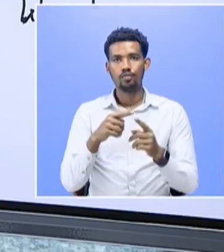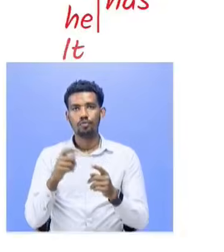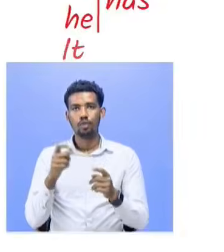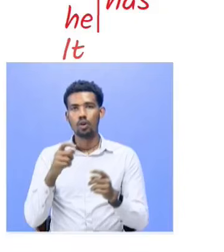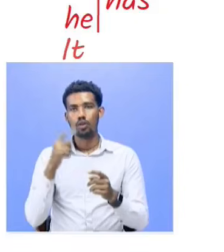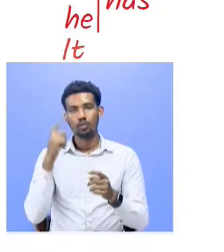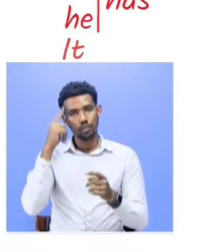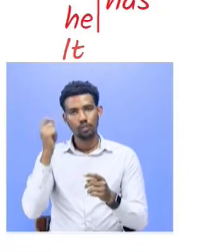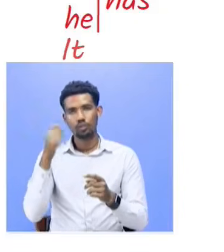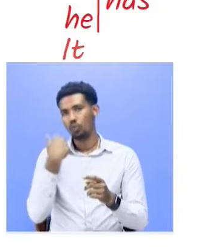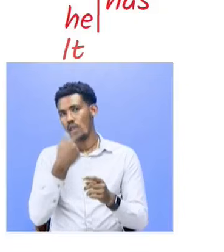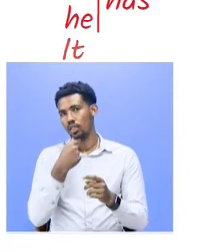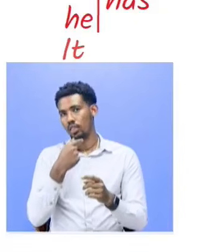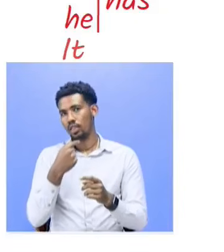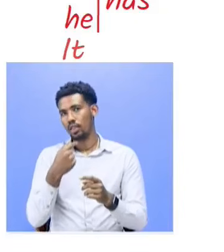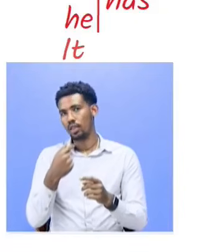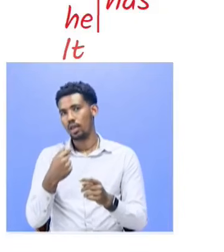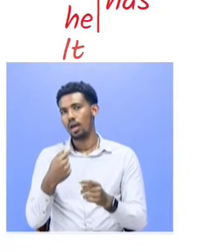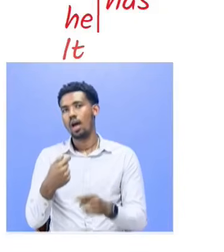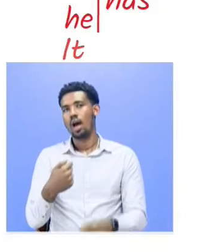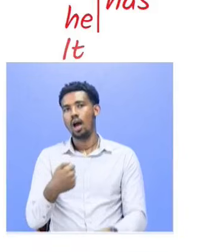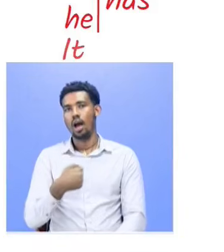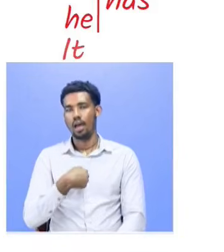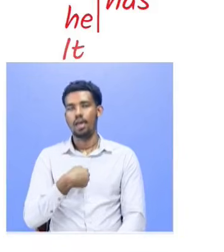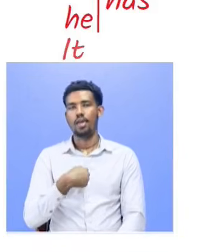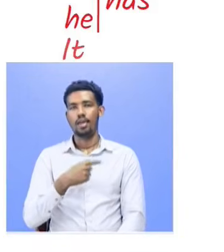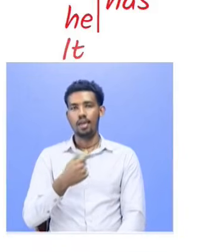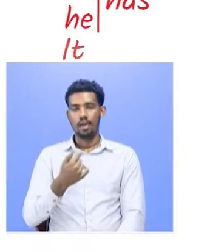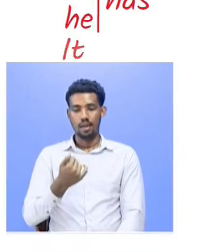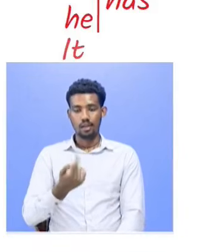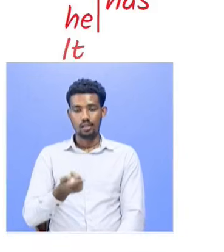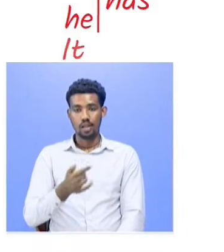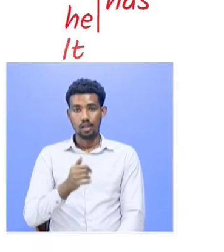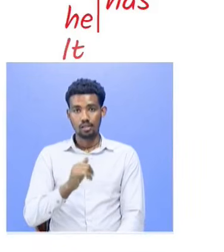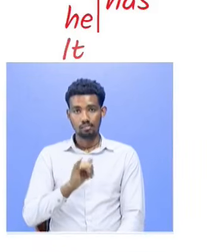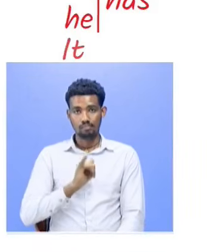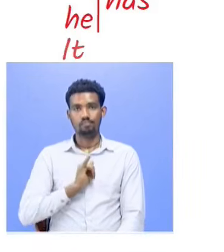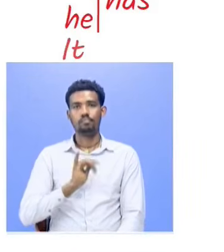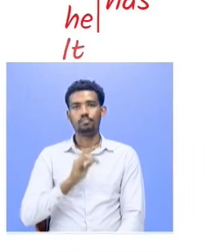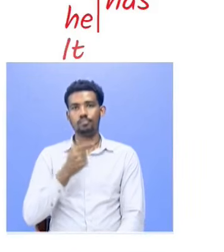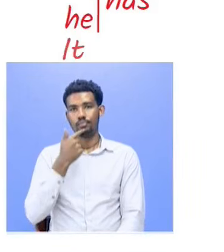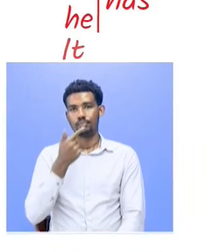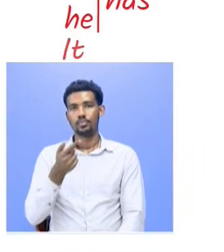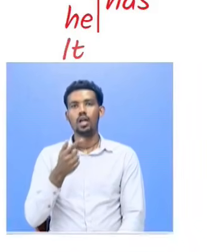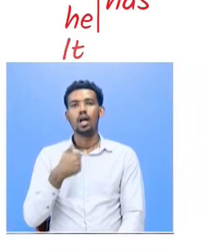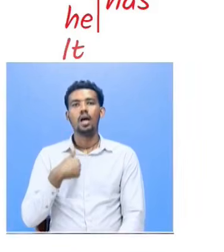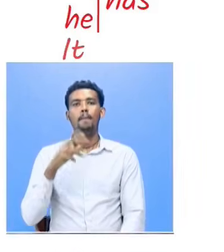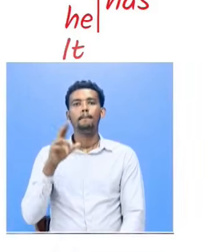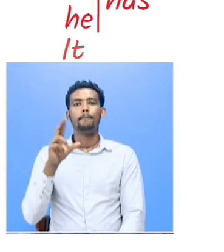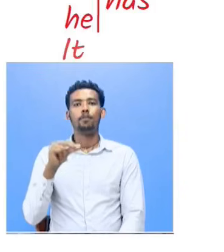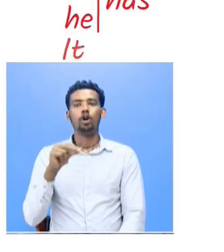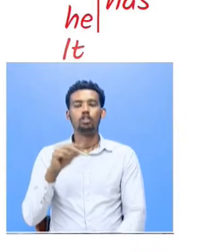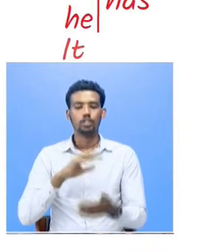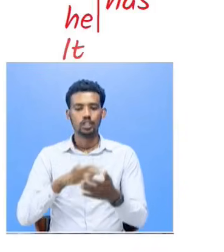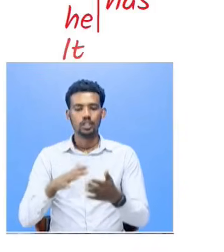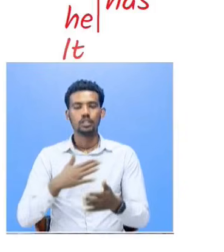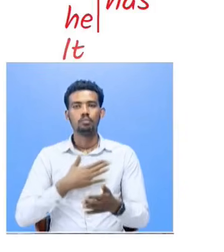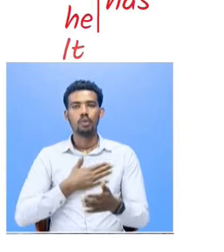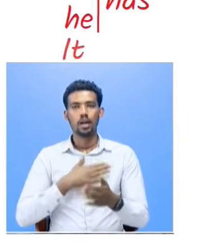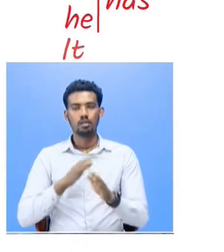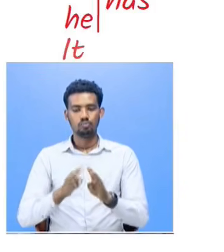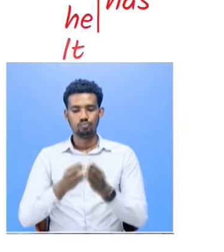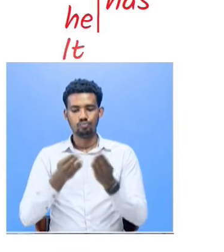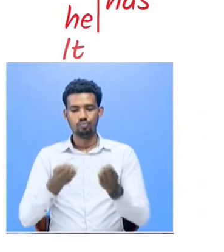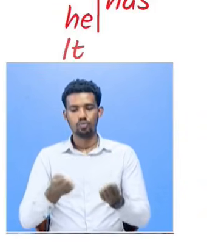Bravo, students. I am not reading my